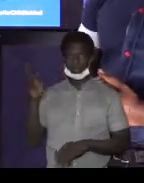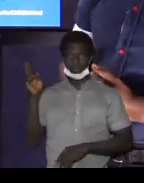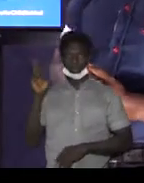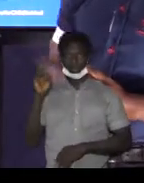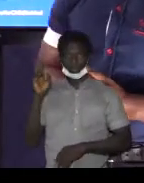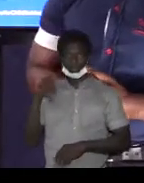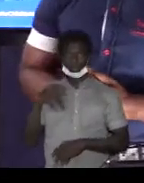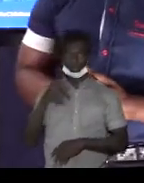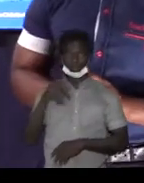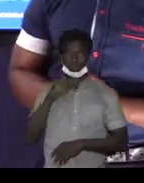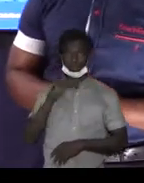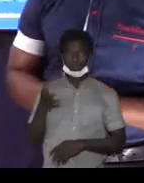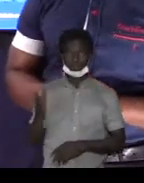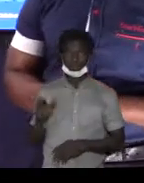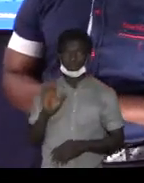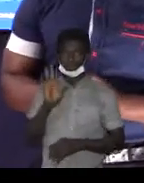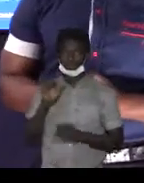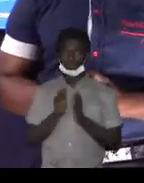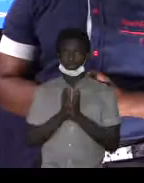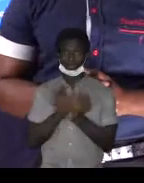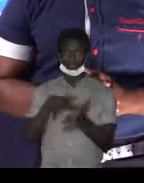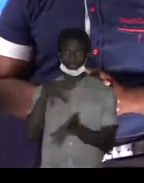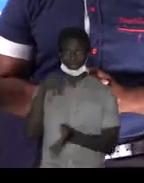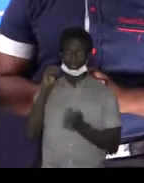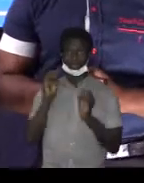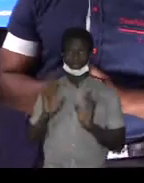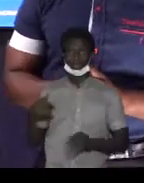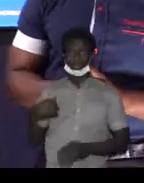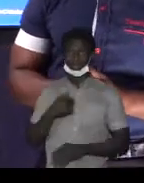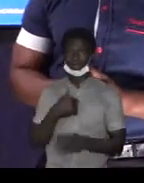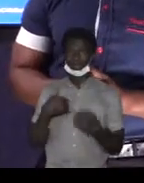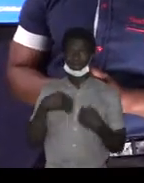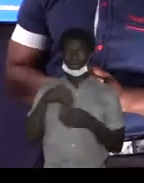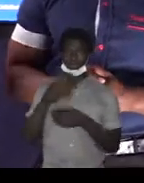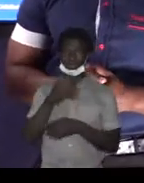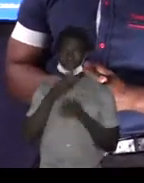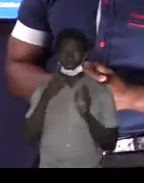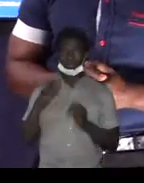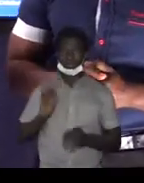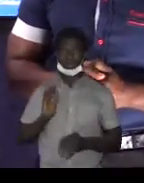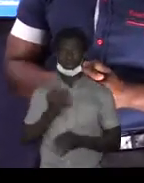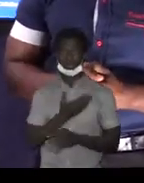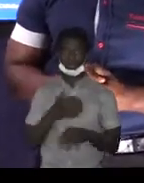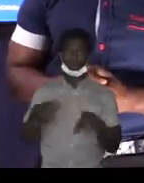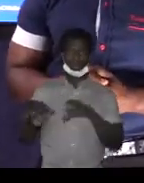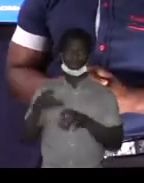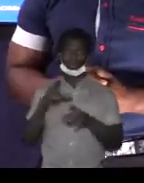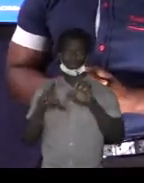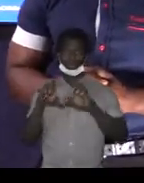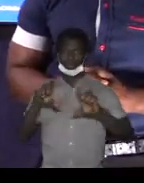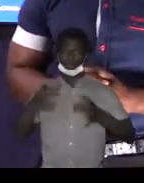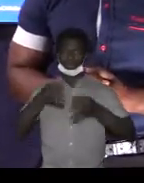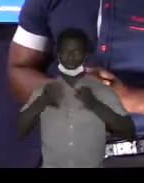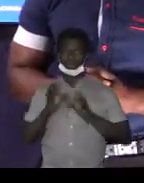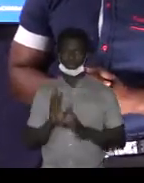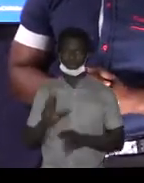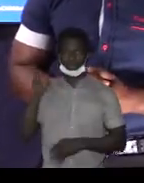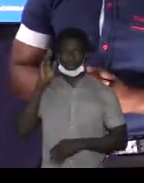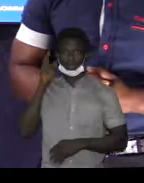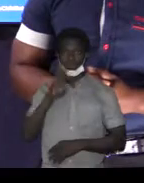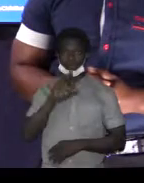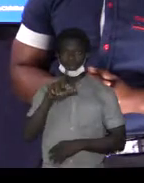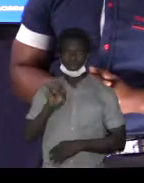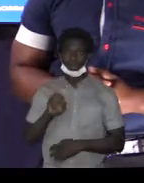is here, your general studies teacher. And we also have in the house our active sign language interpreter, Uncle